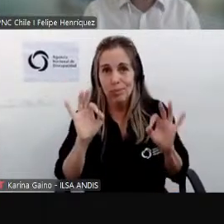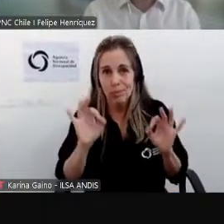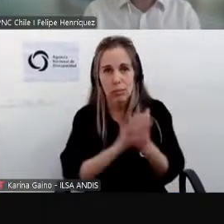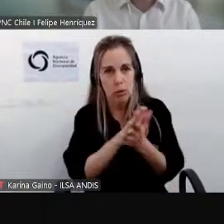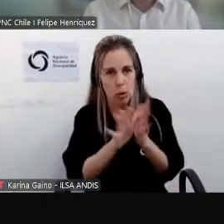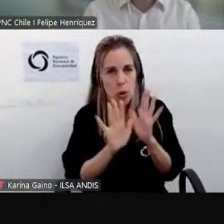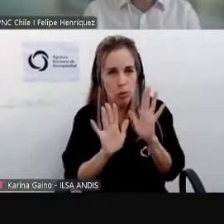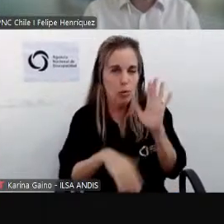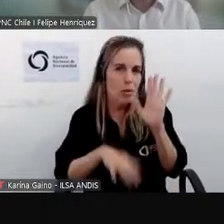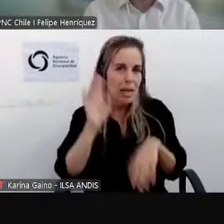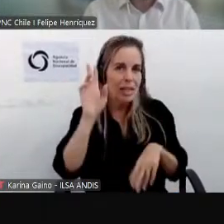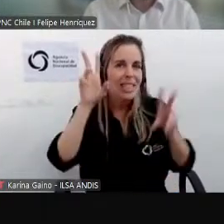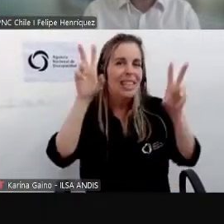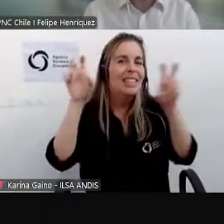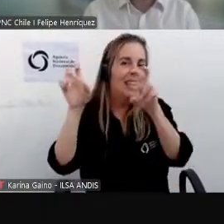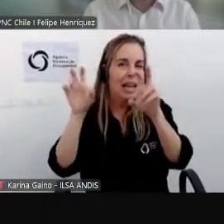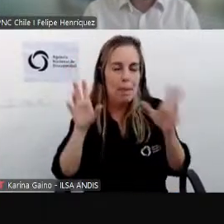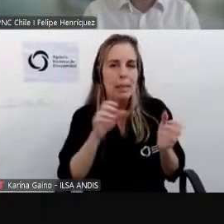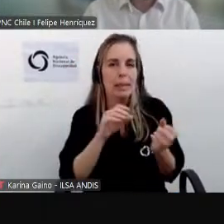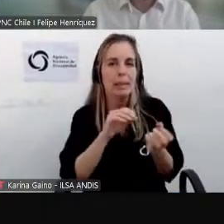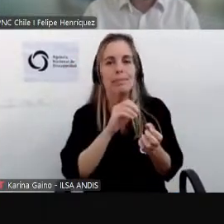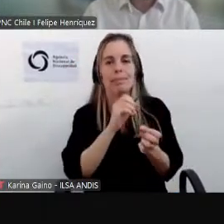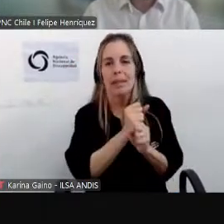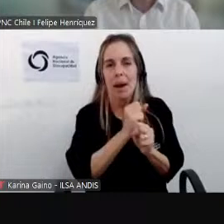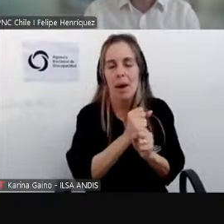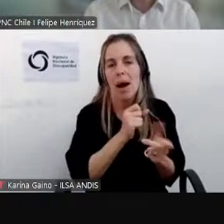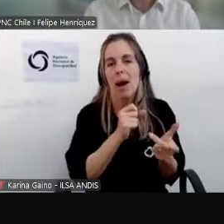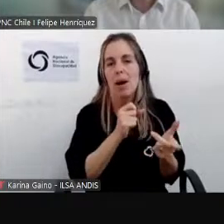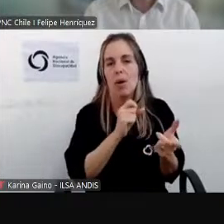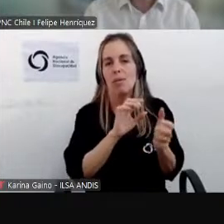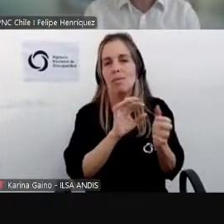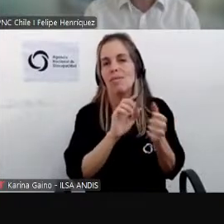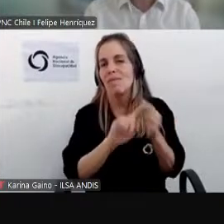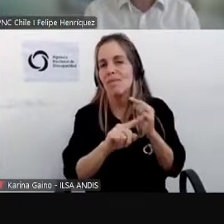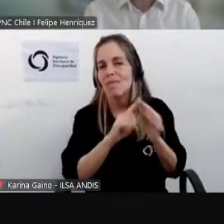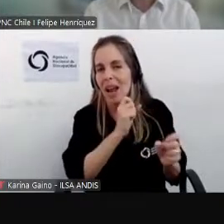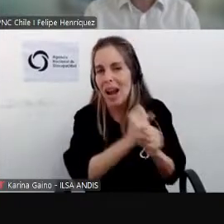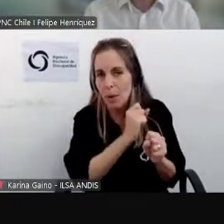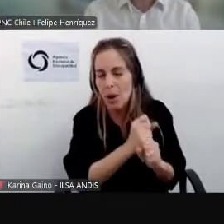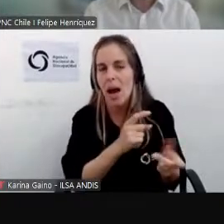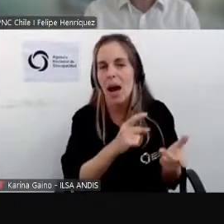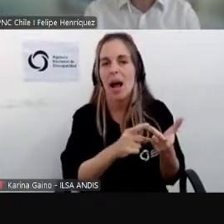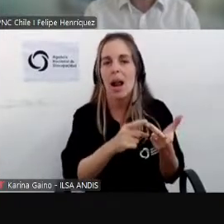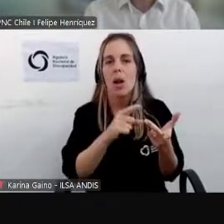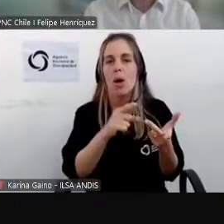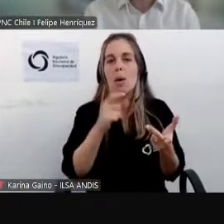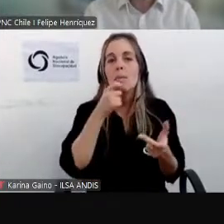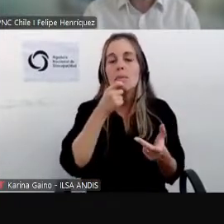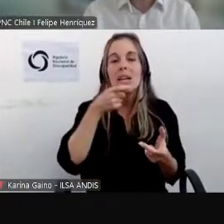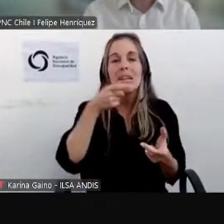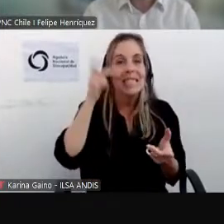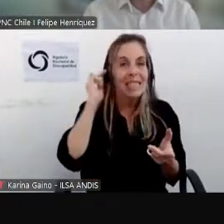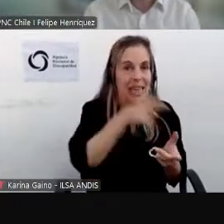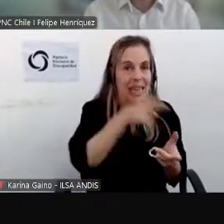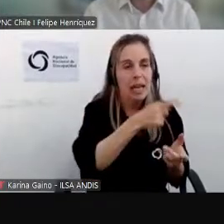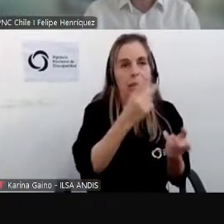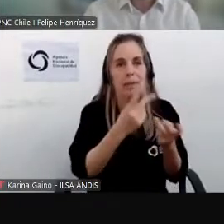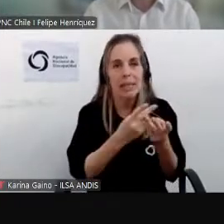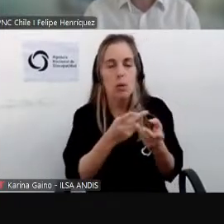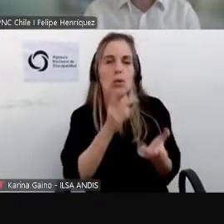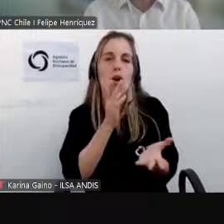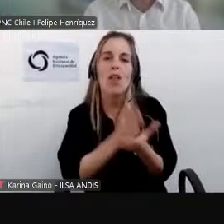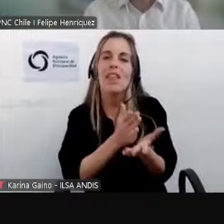600 cases. The most recurrent topics are employment and labor relations. In the case of the Chile point